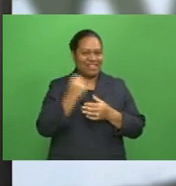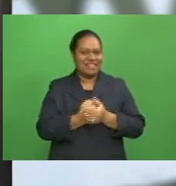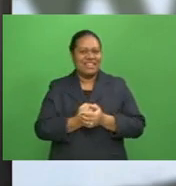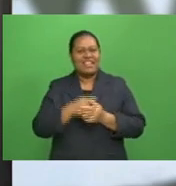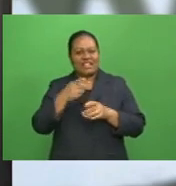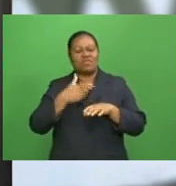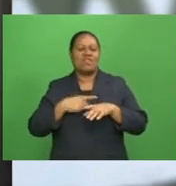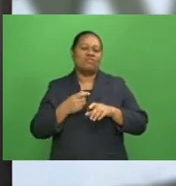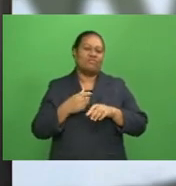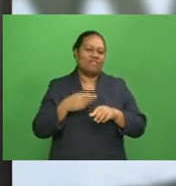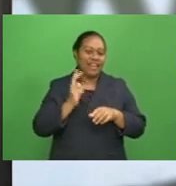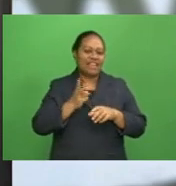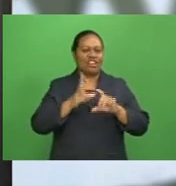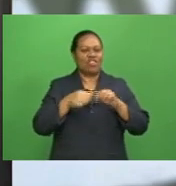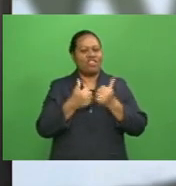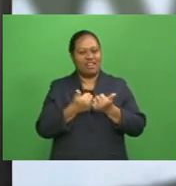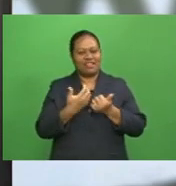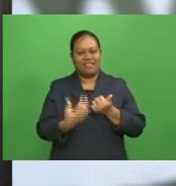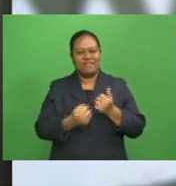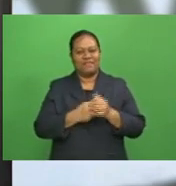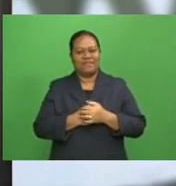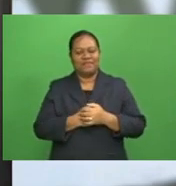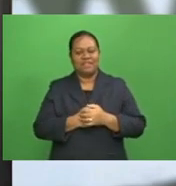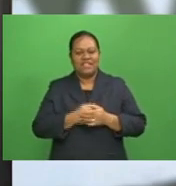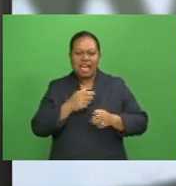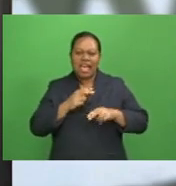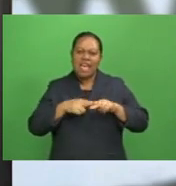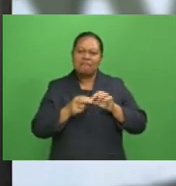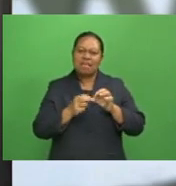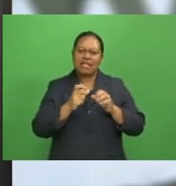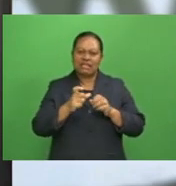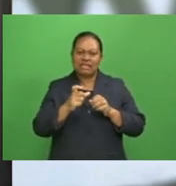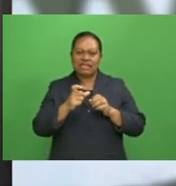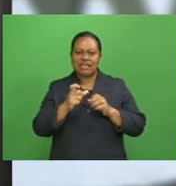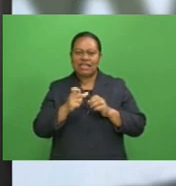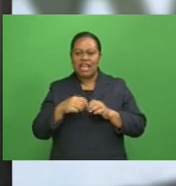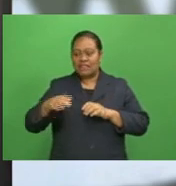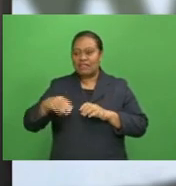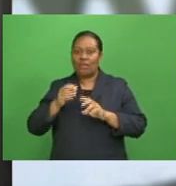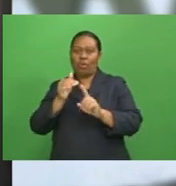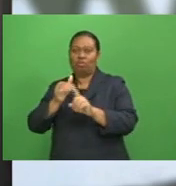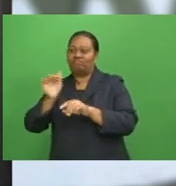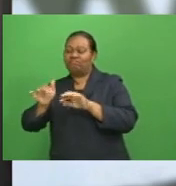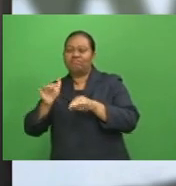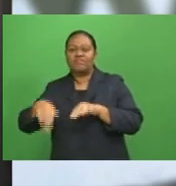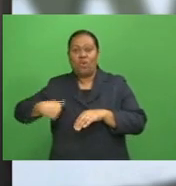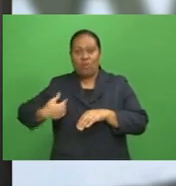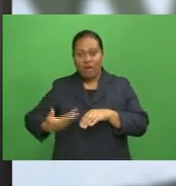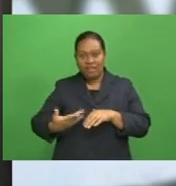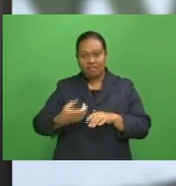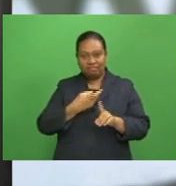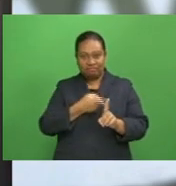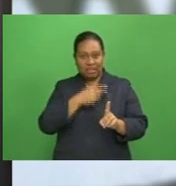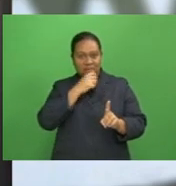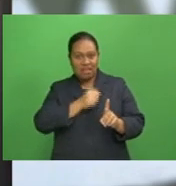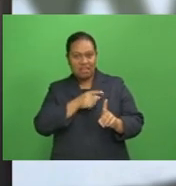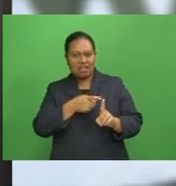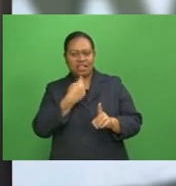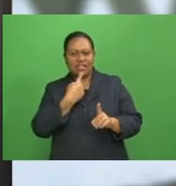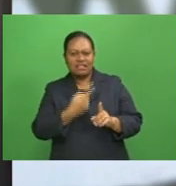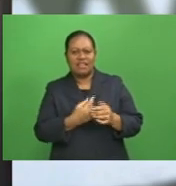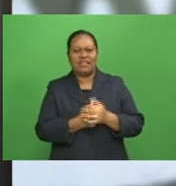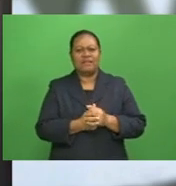contract with the club. However, when FBC Sports contacted the football star's wife, Nazia Ali Krishna, she remained tight-lipped